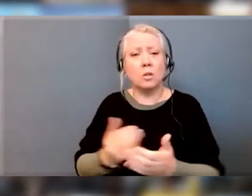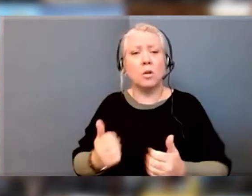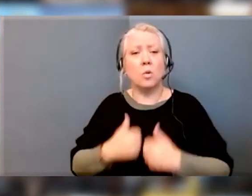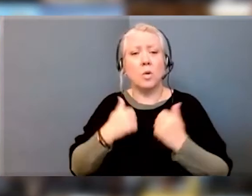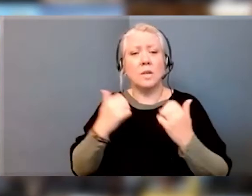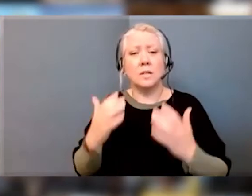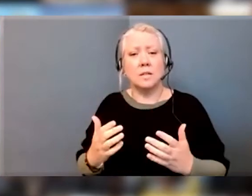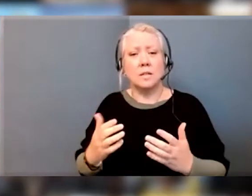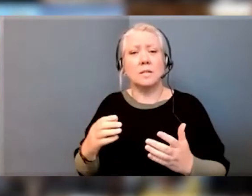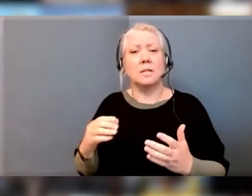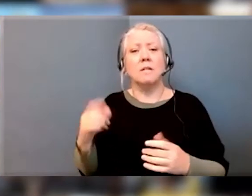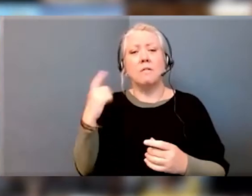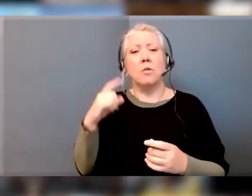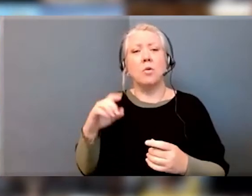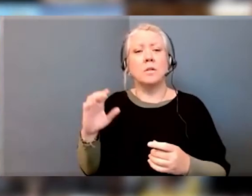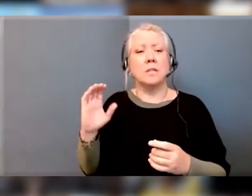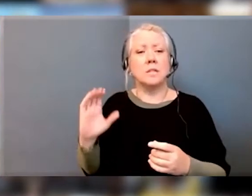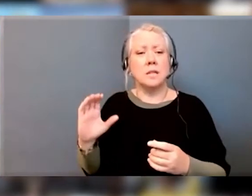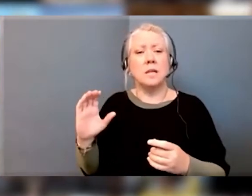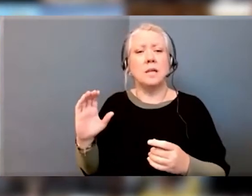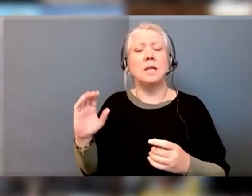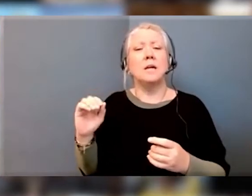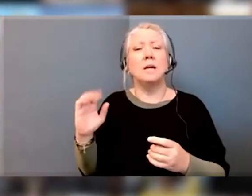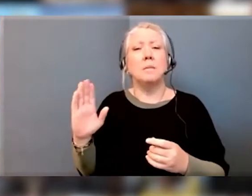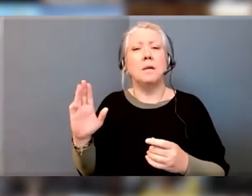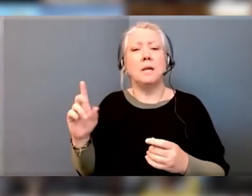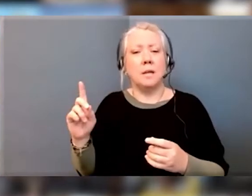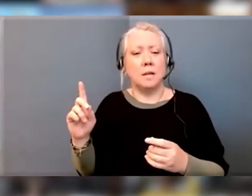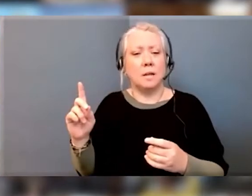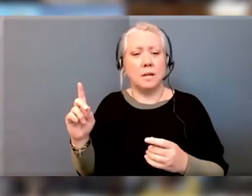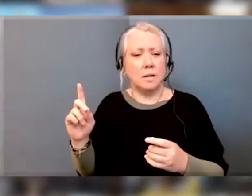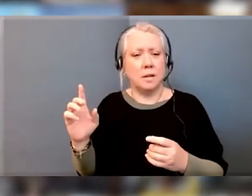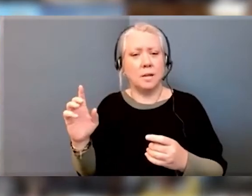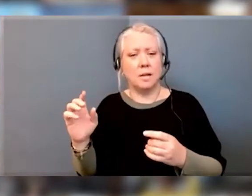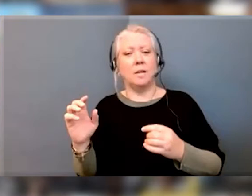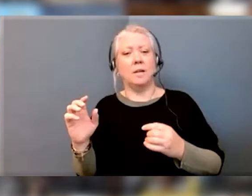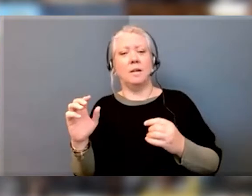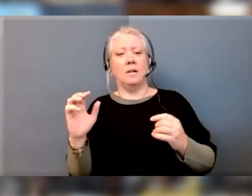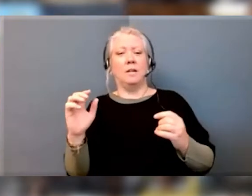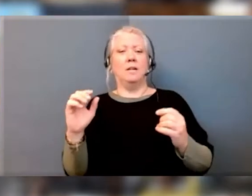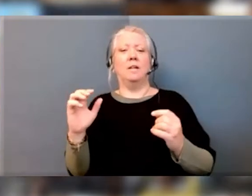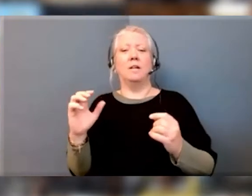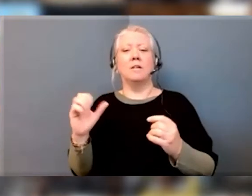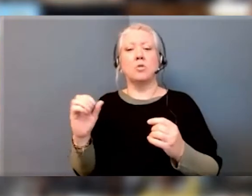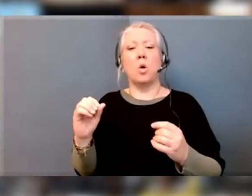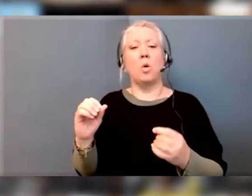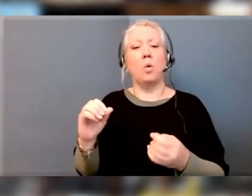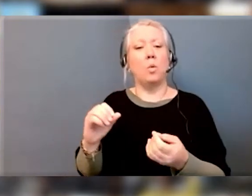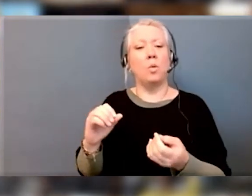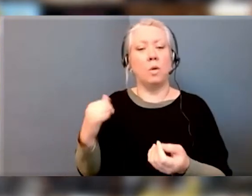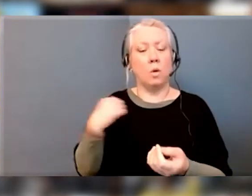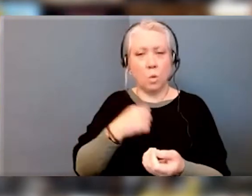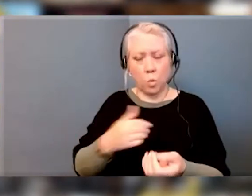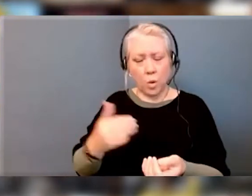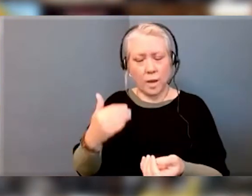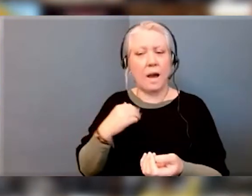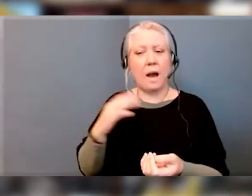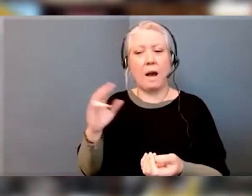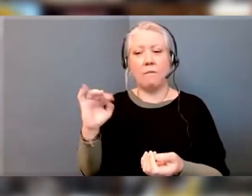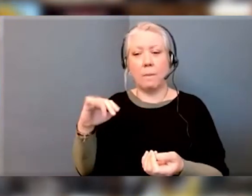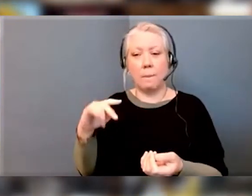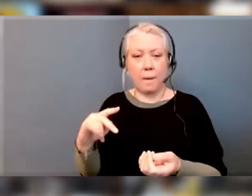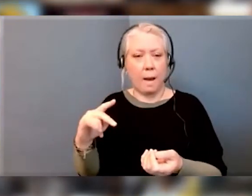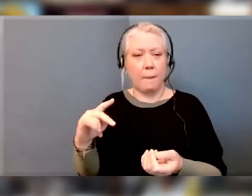tract. So again, that's a census tract where 51% or more of residents are low or moderate income. We do have a map and